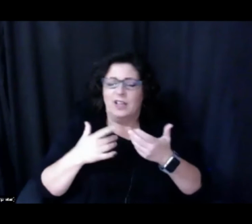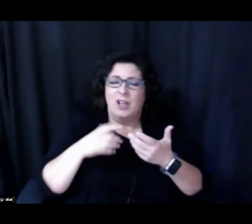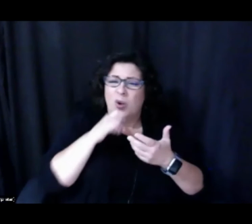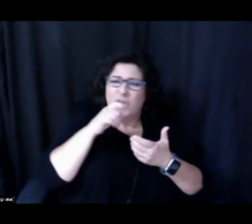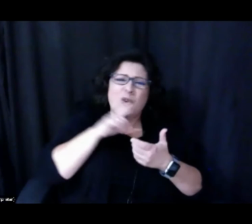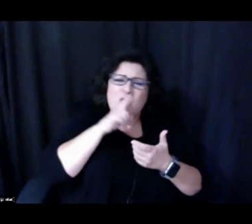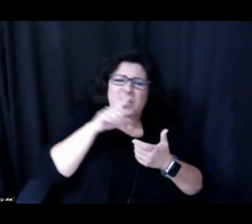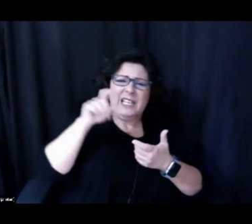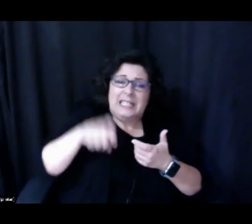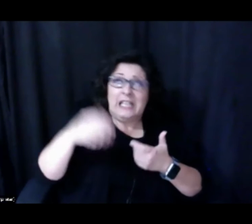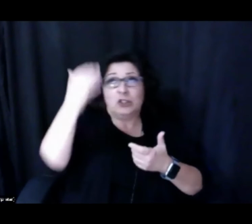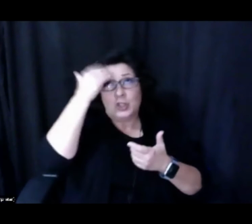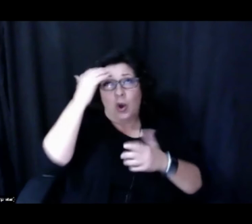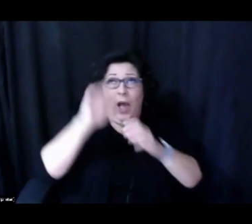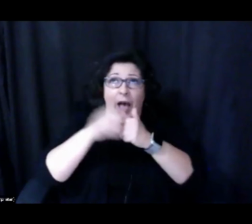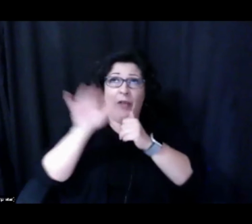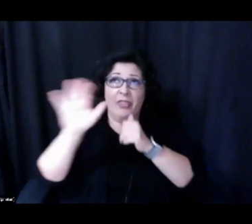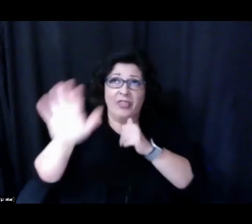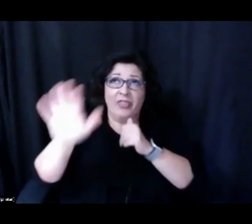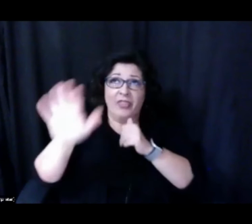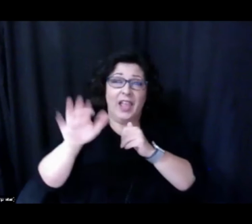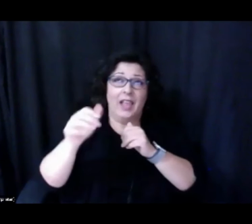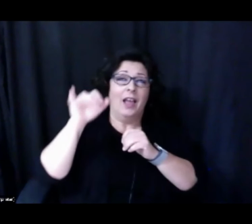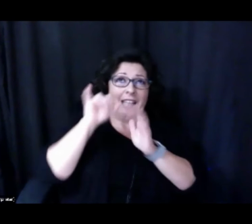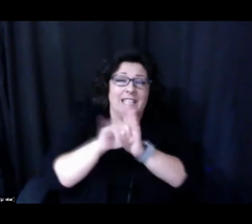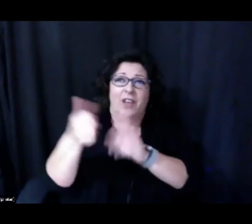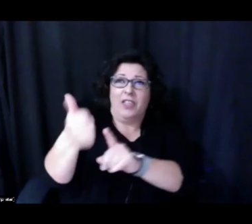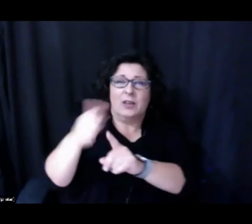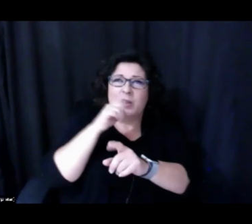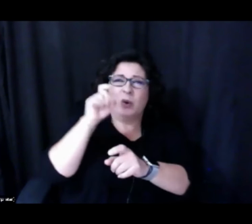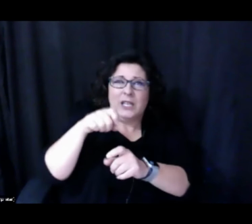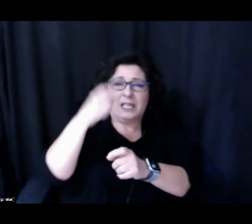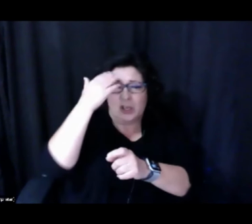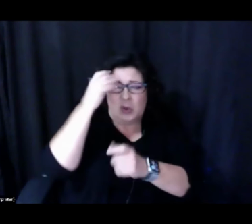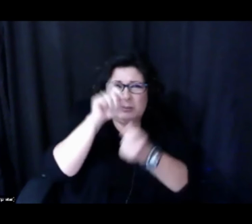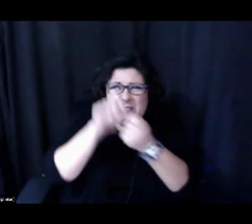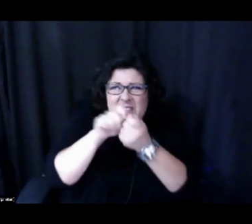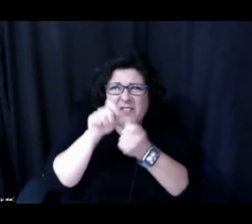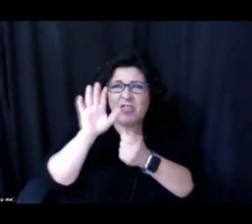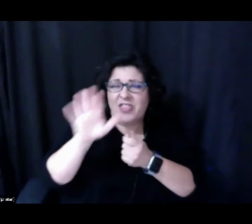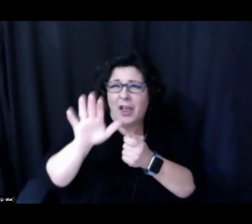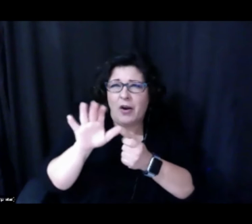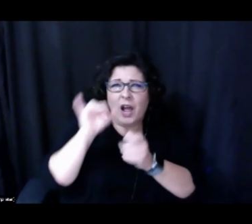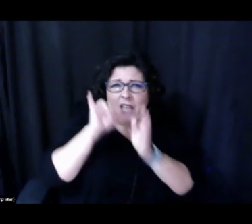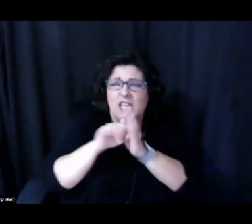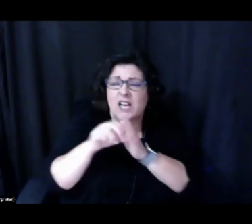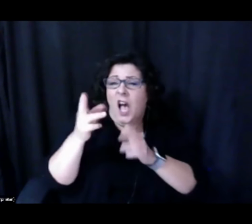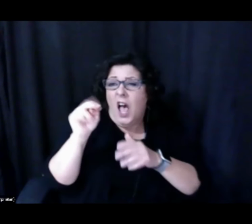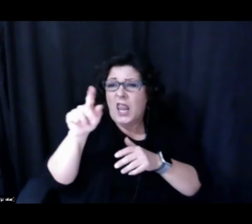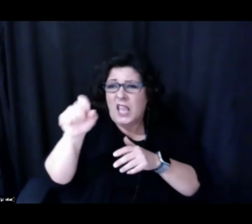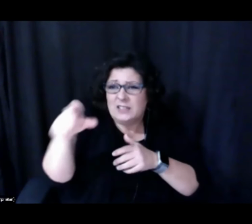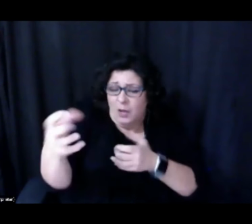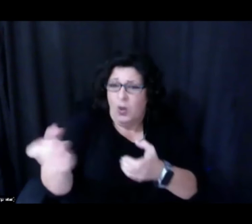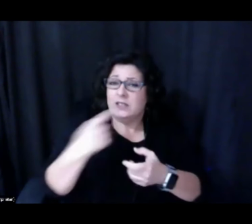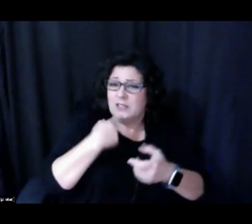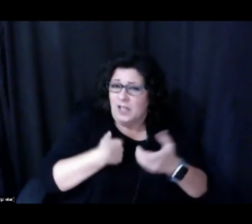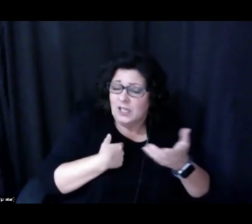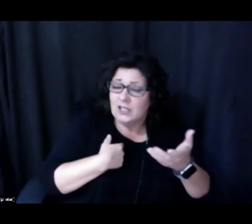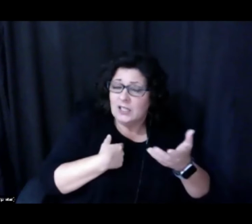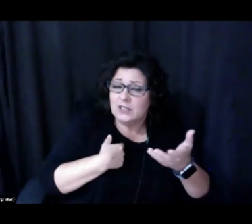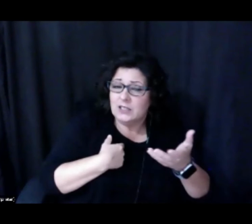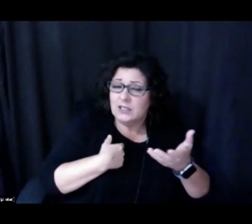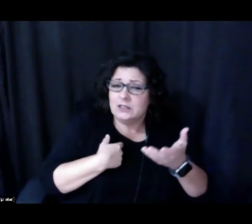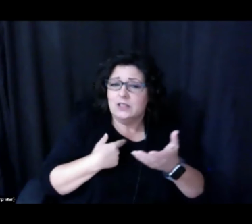how they identify. We don't need to know their specific identity unless they want to share it with us. And you could